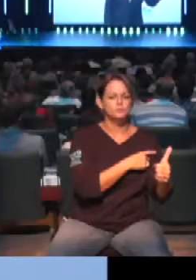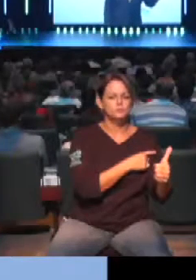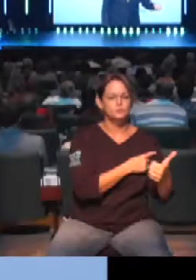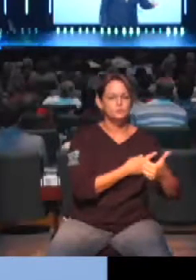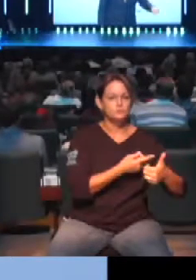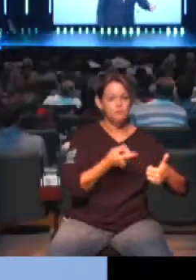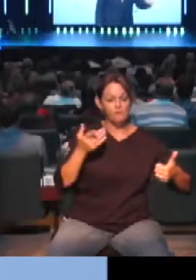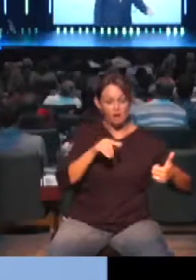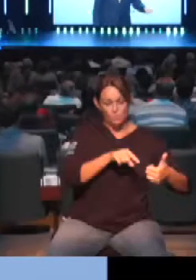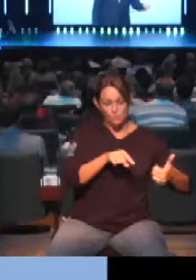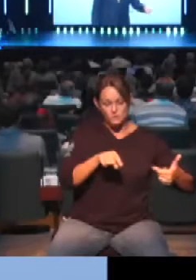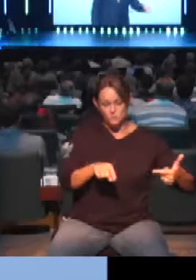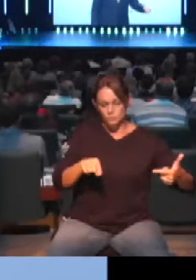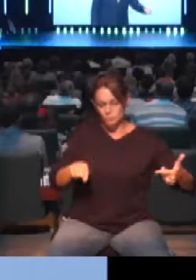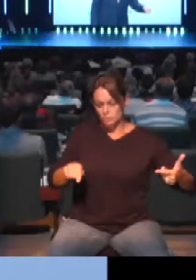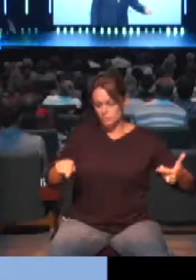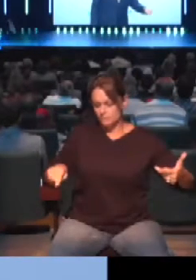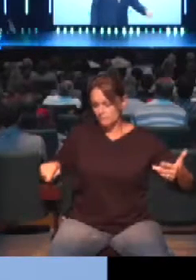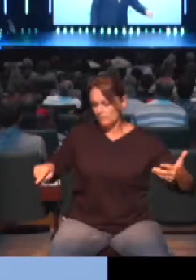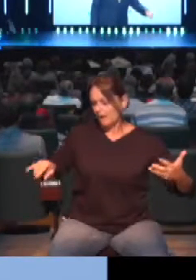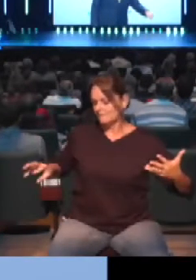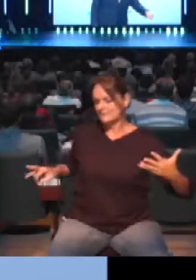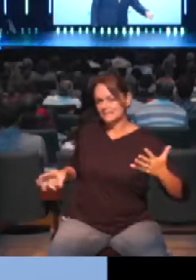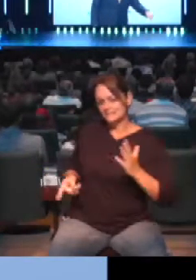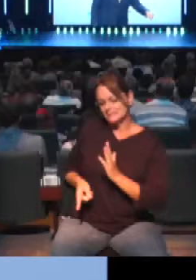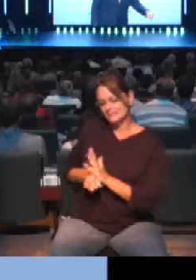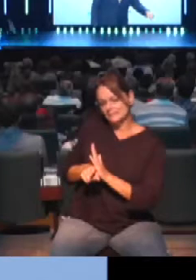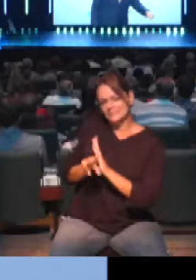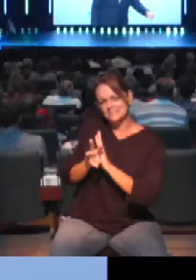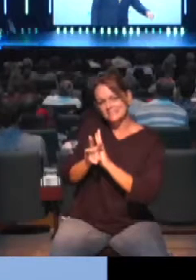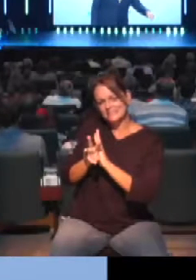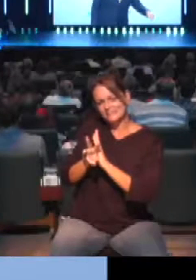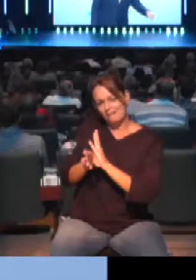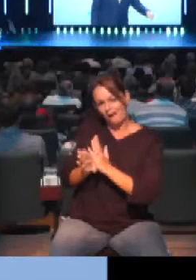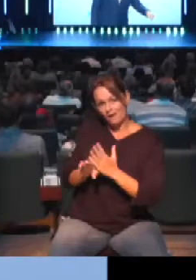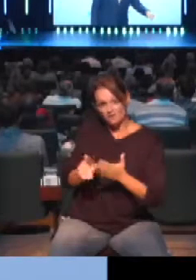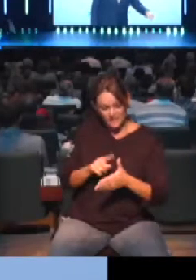mortgage company does not have the power to bless your finances.